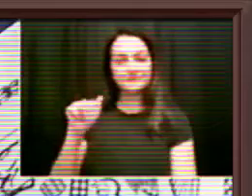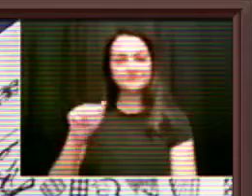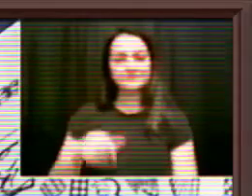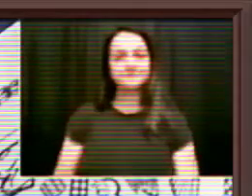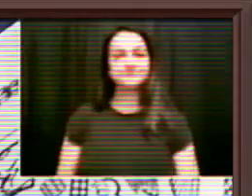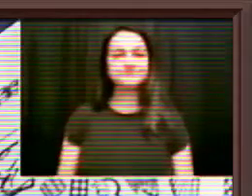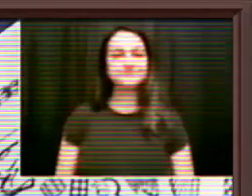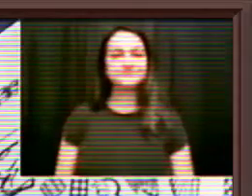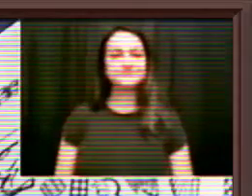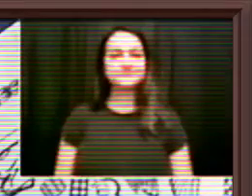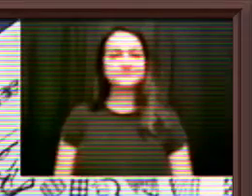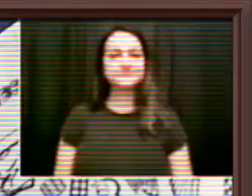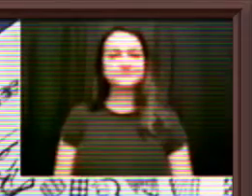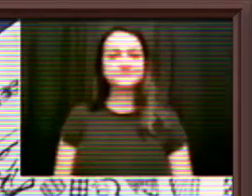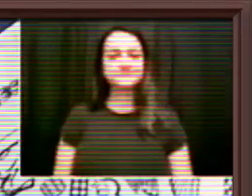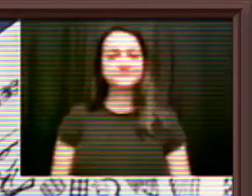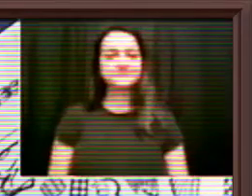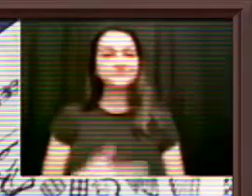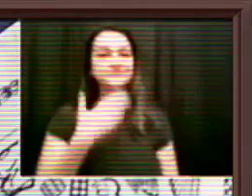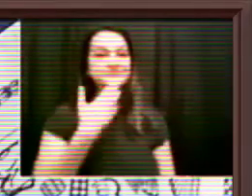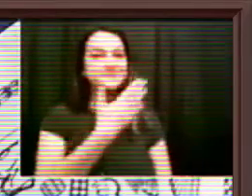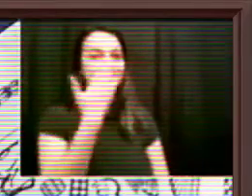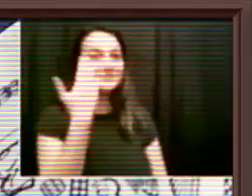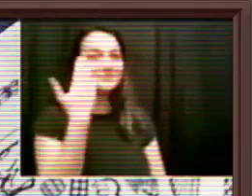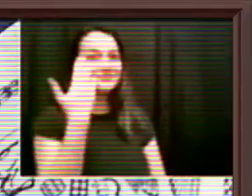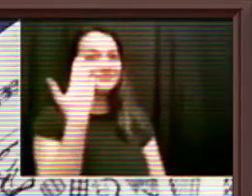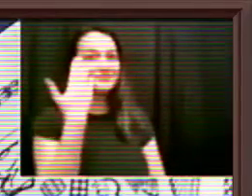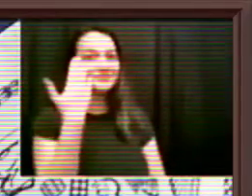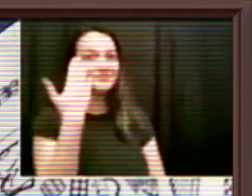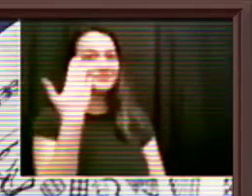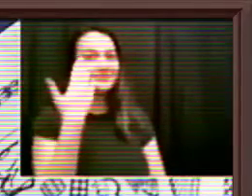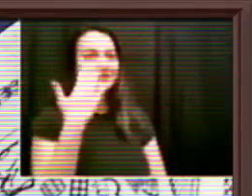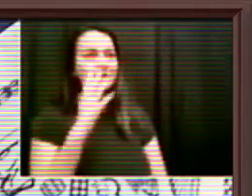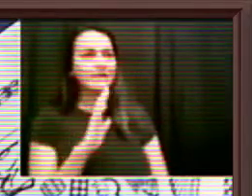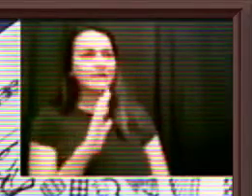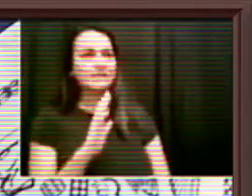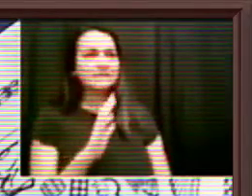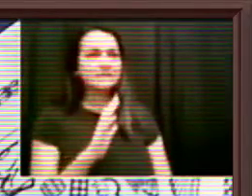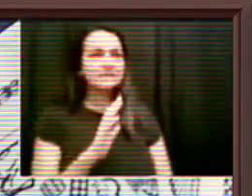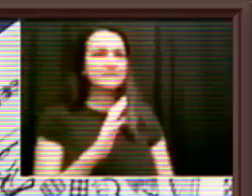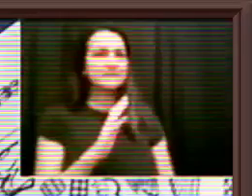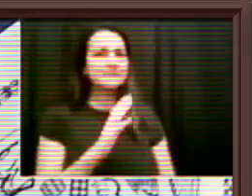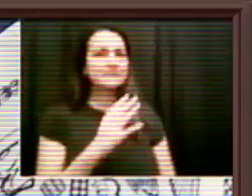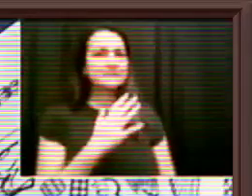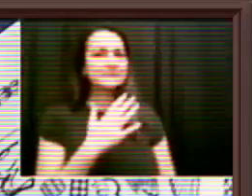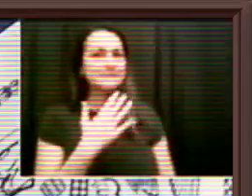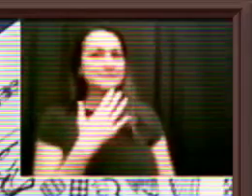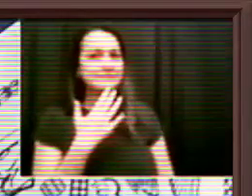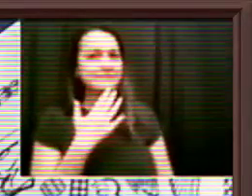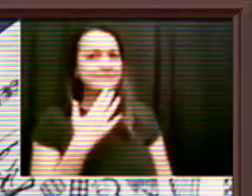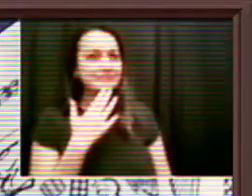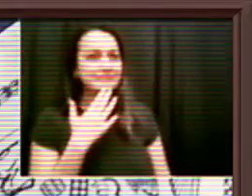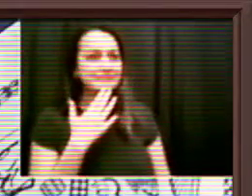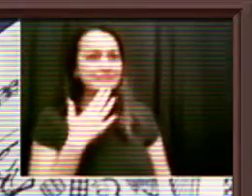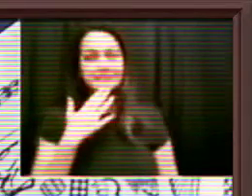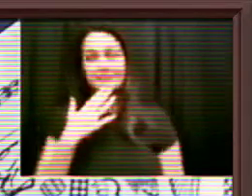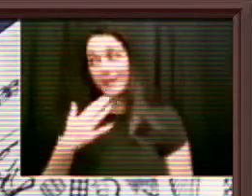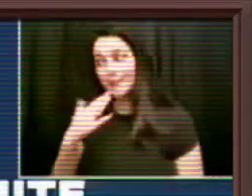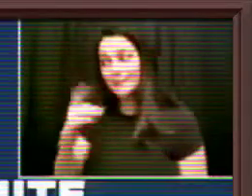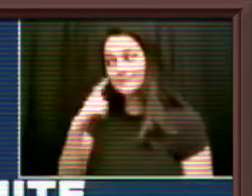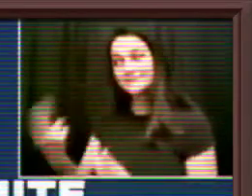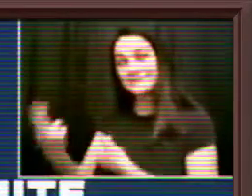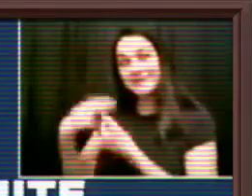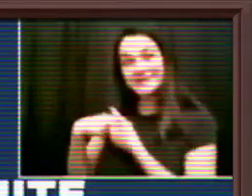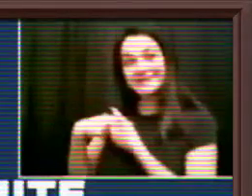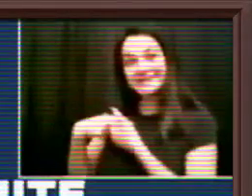pro-liberty and things like that, but a lot of these different points like this, like protecting private businesses and things like that and